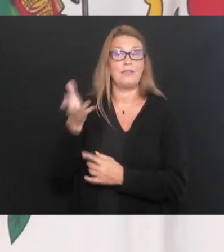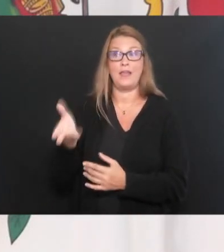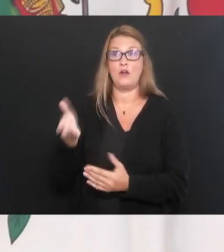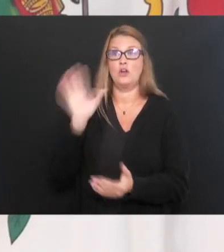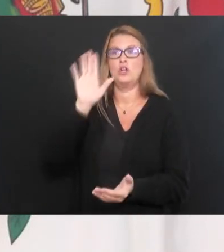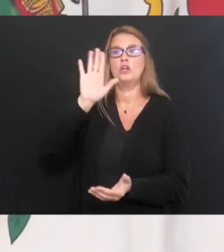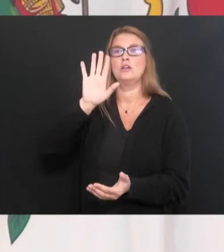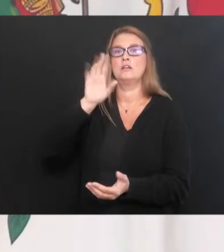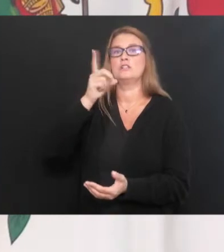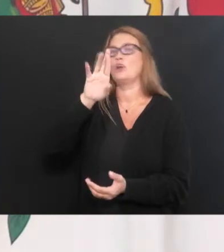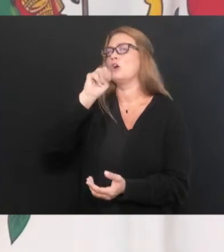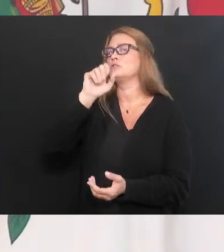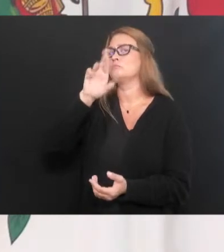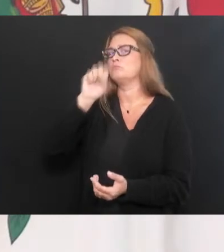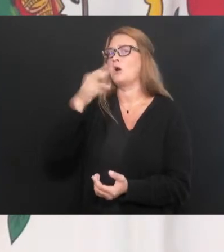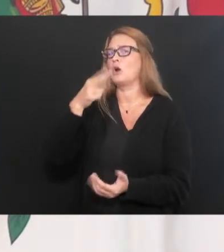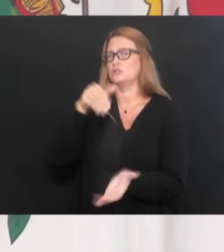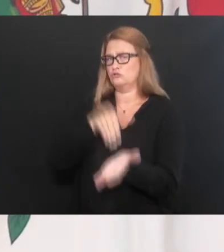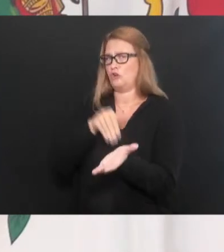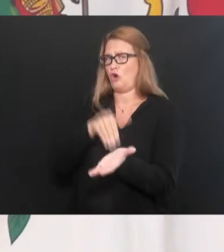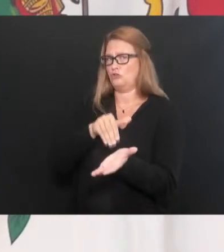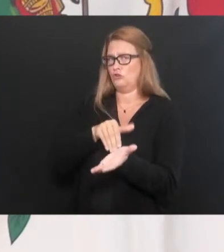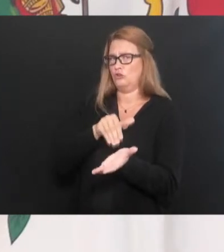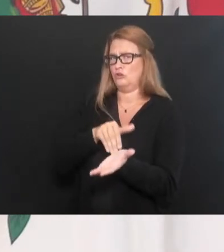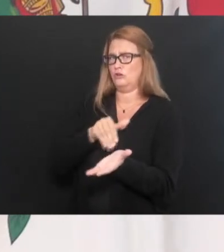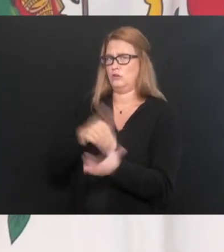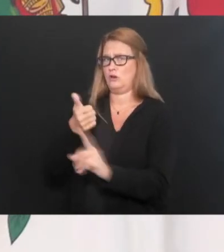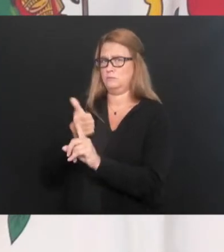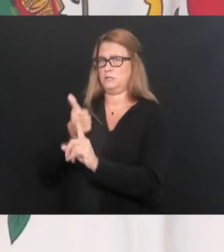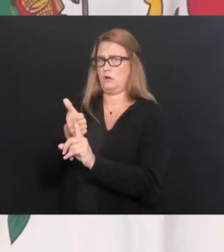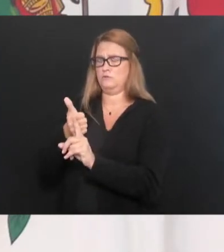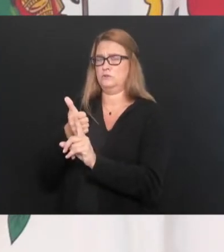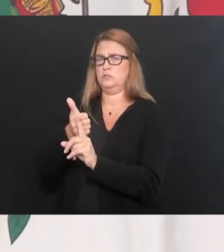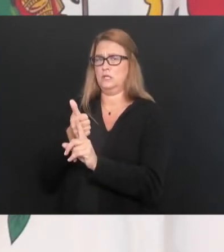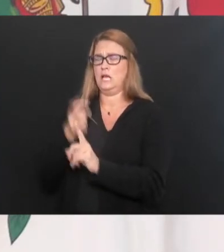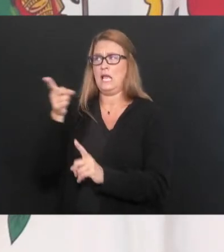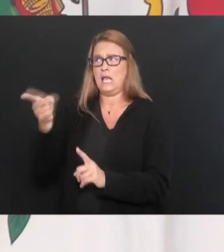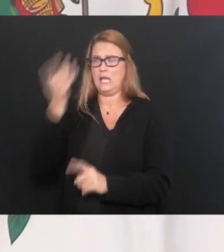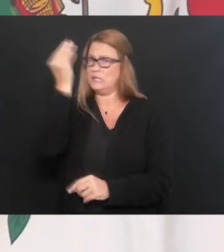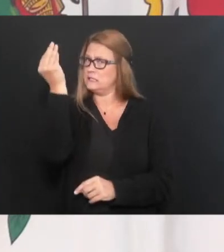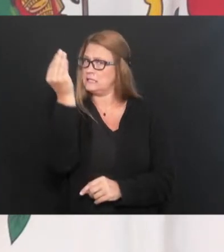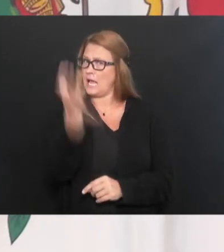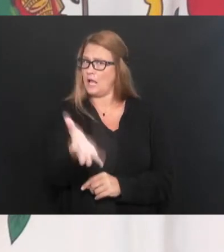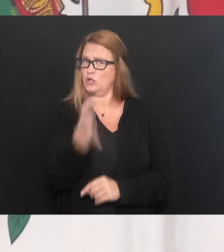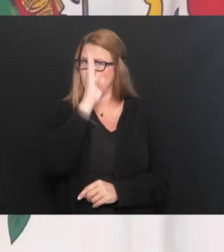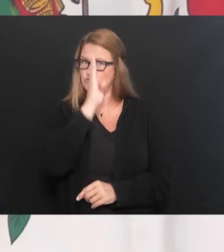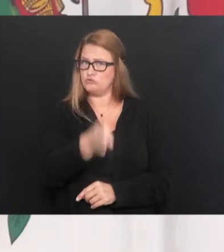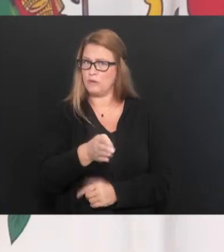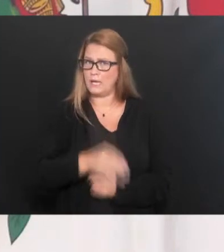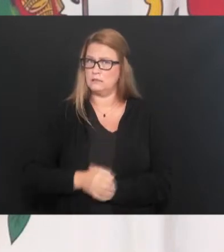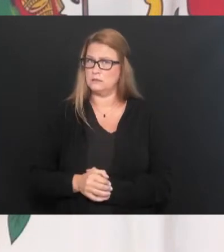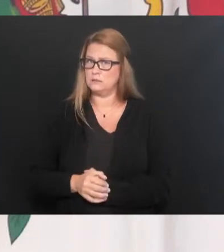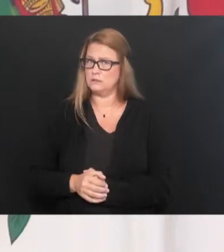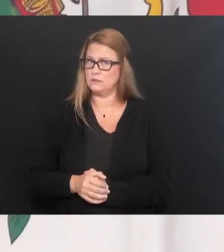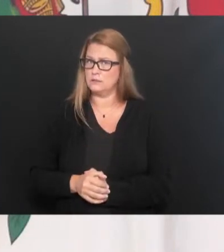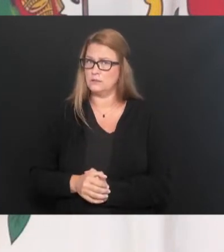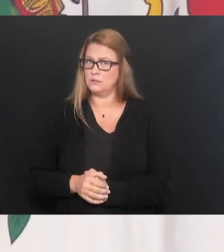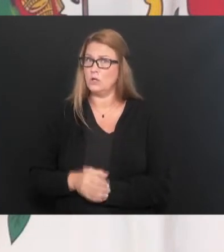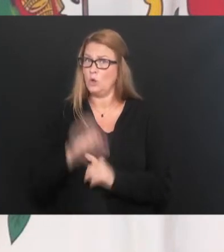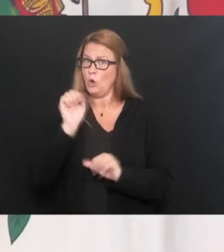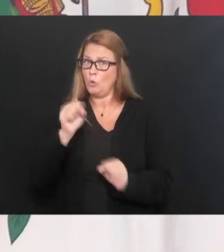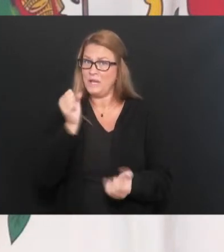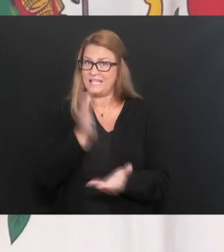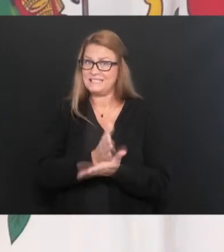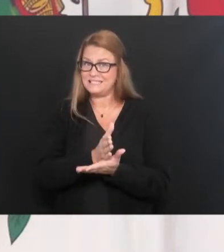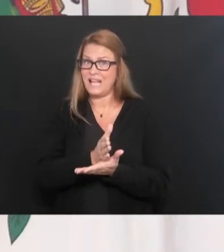your coronavirus czar. He's saying to you, right, just as straight up as he can say, we can prevent